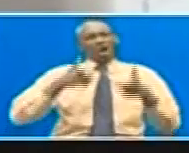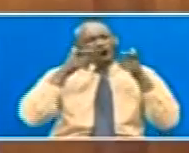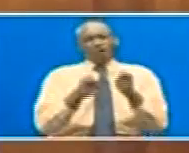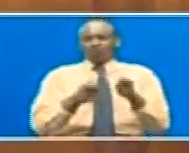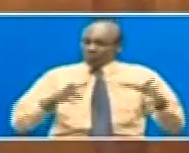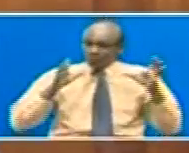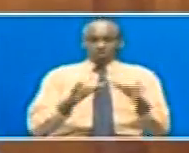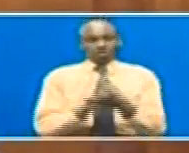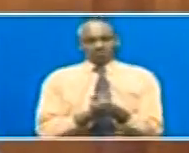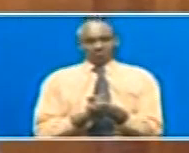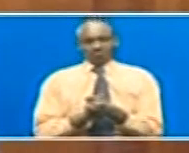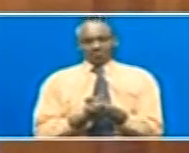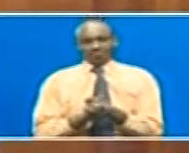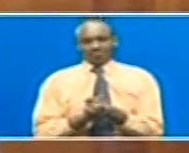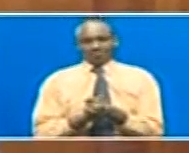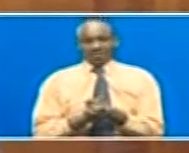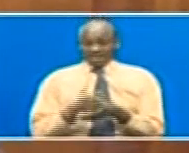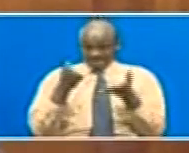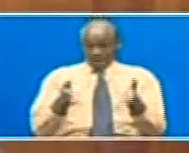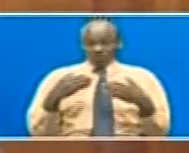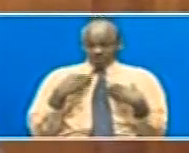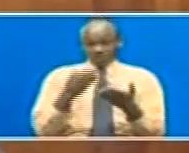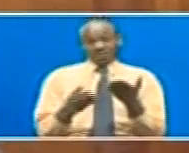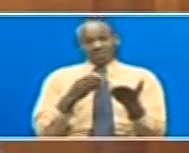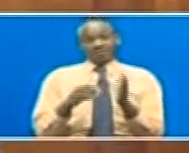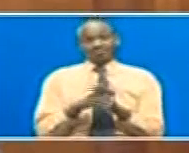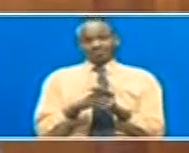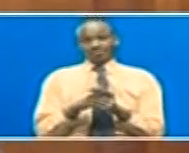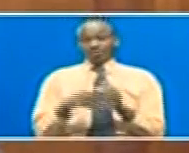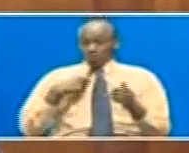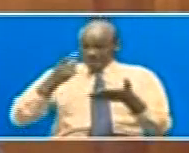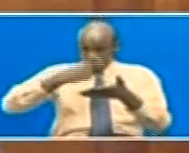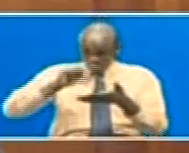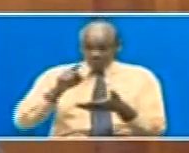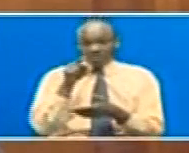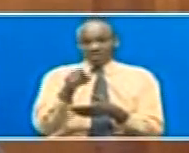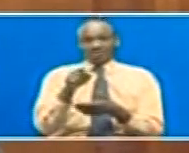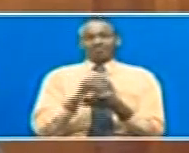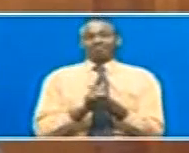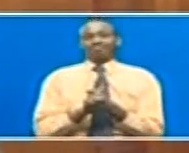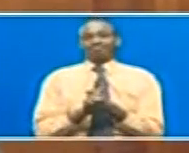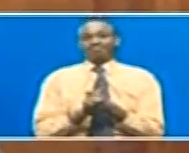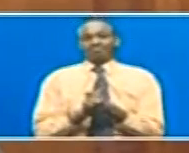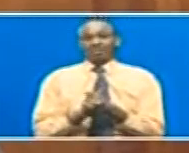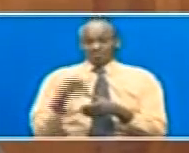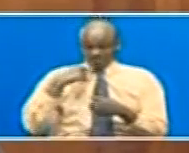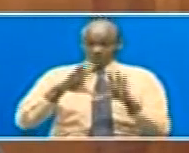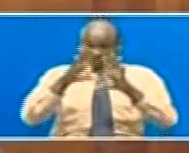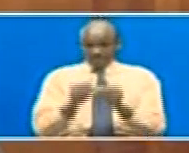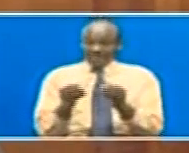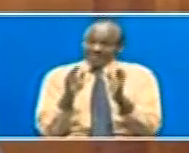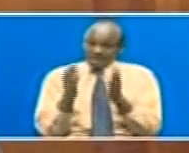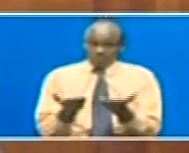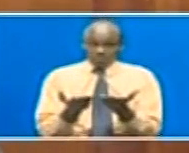forcefully. It's clear to us that following the judgment of the court and the appropriate acts of compliance, which have been summarized in this